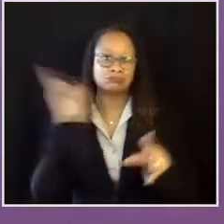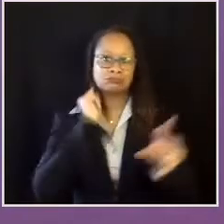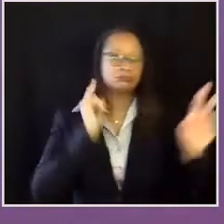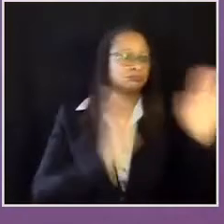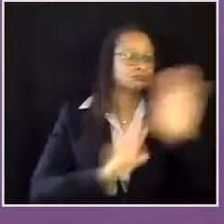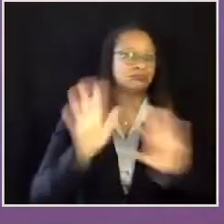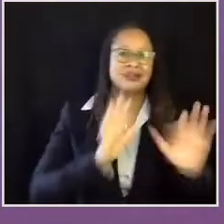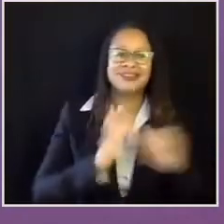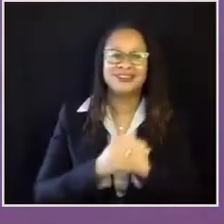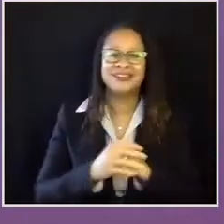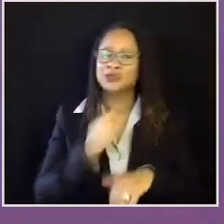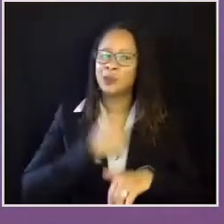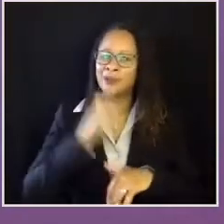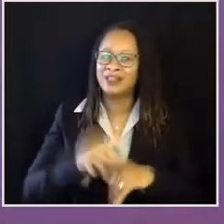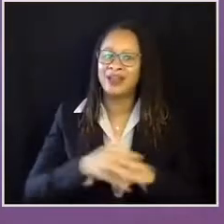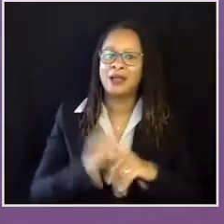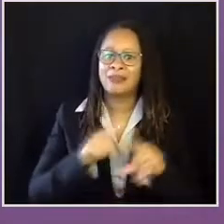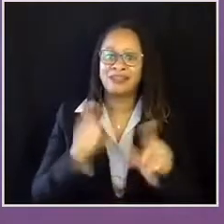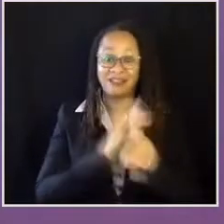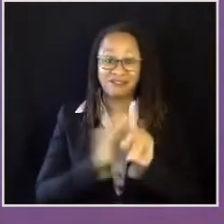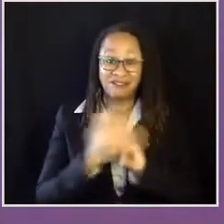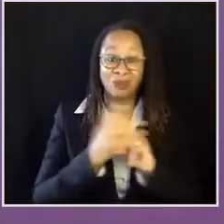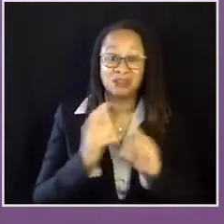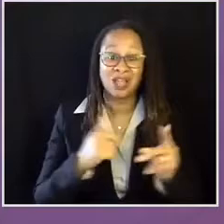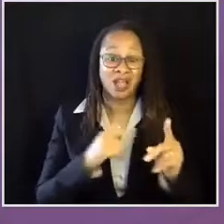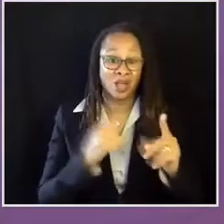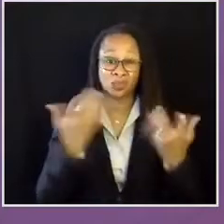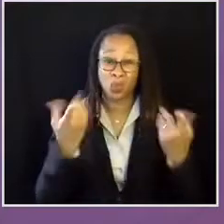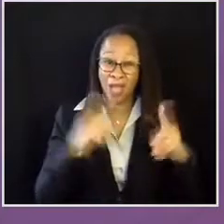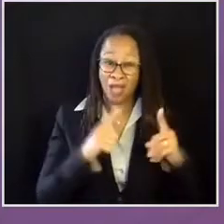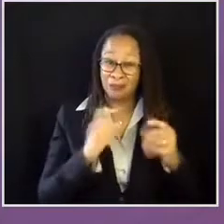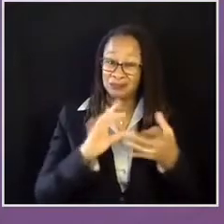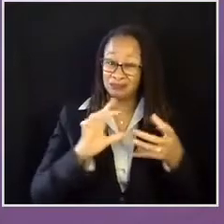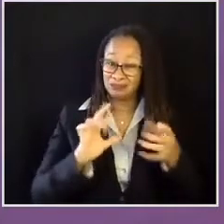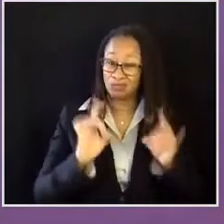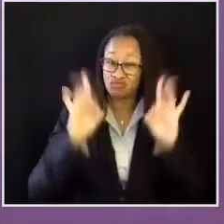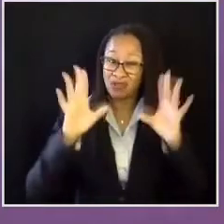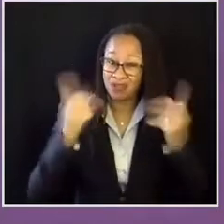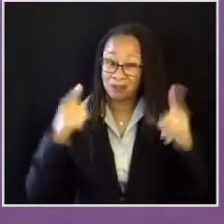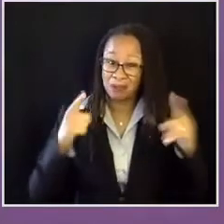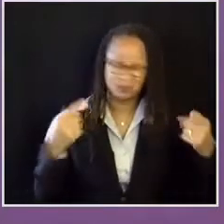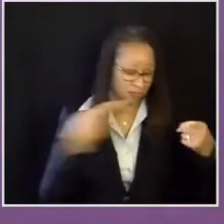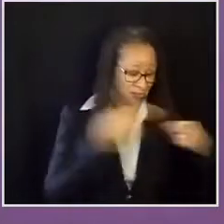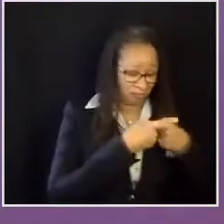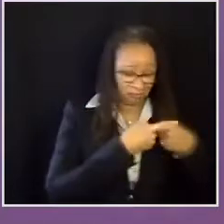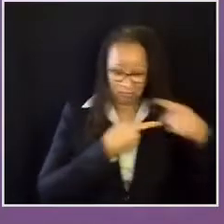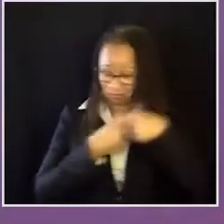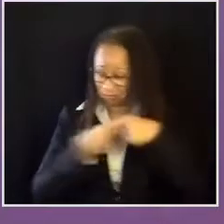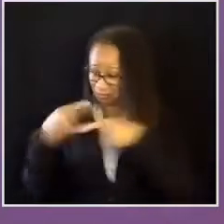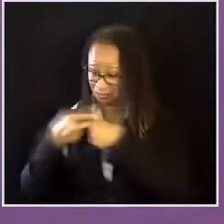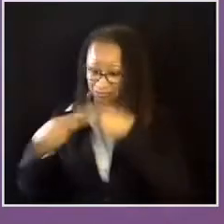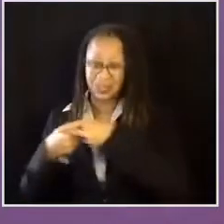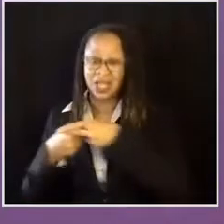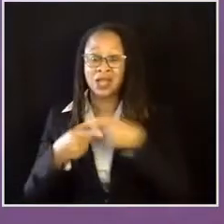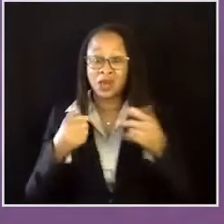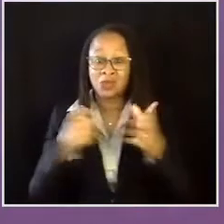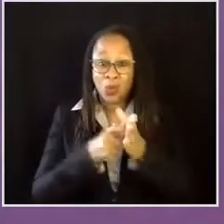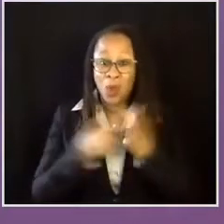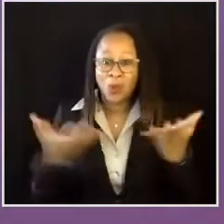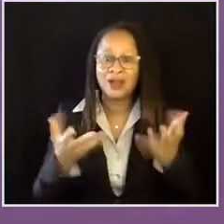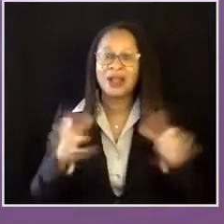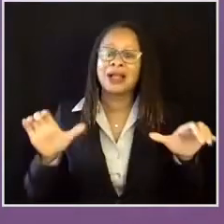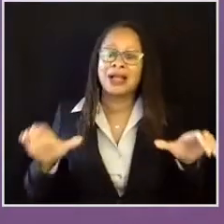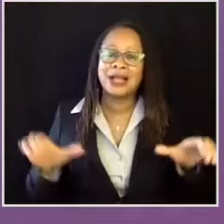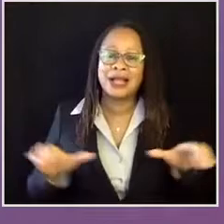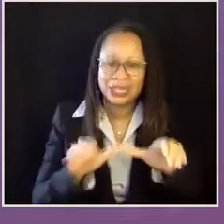environment. These are interlocking crises of our time. It requires action, not denial. It requires leadership,